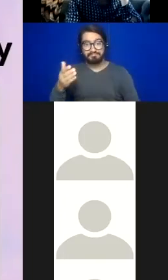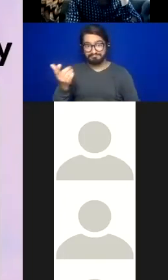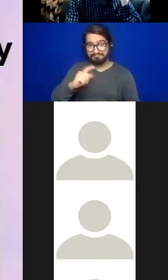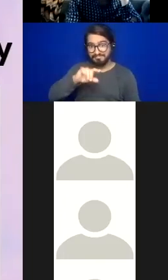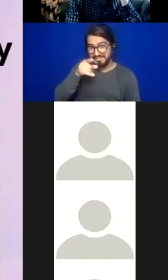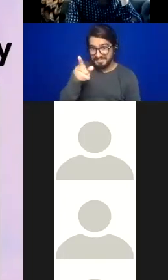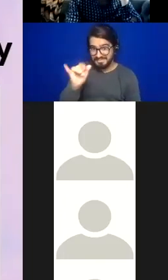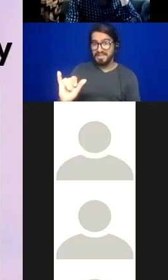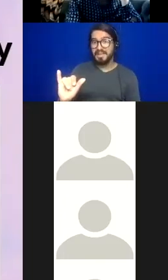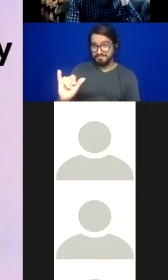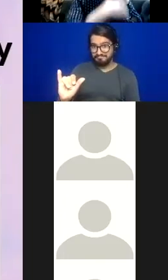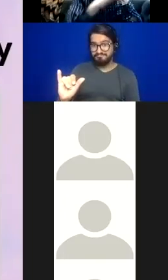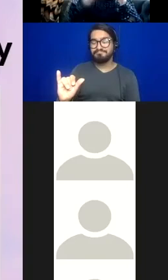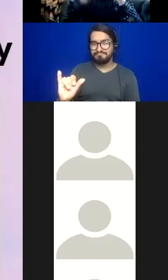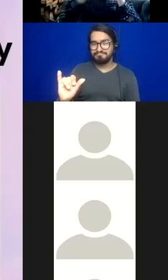Jay. I'm